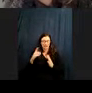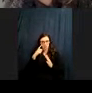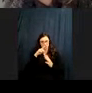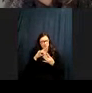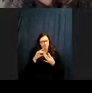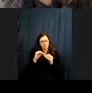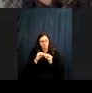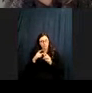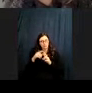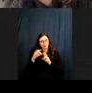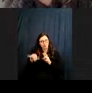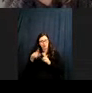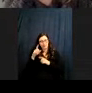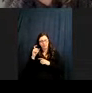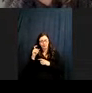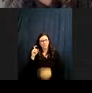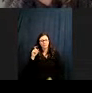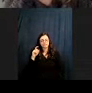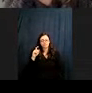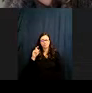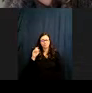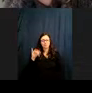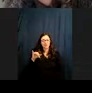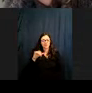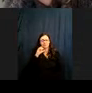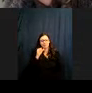bit about that? Because that's not what